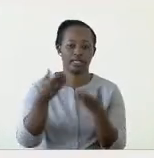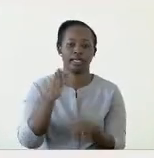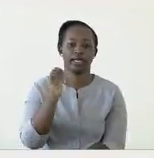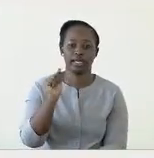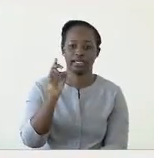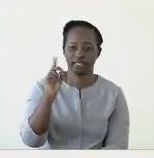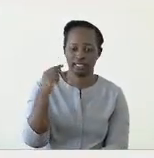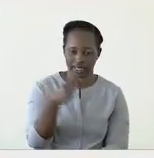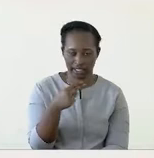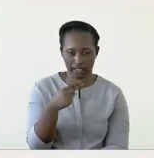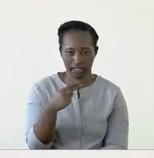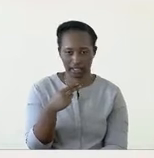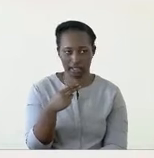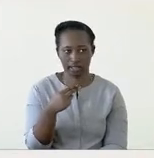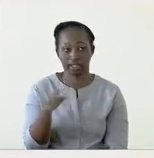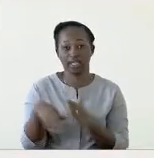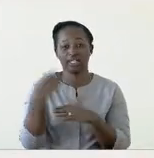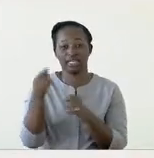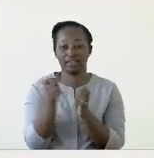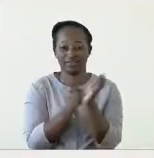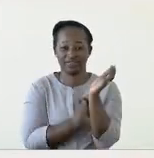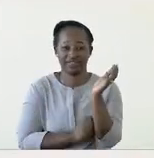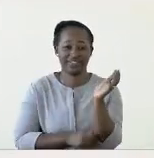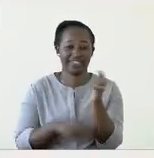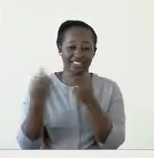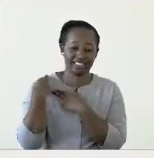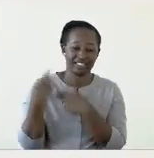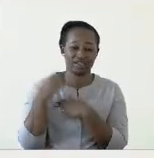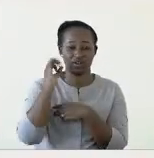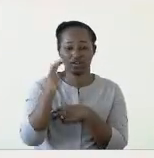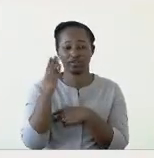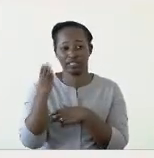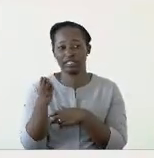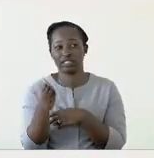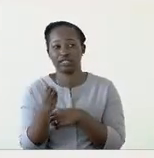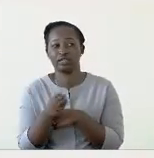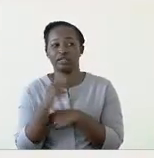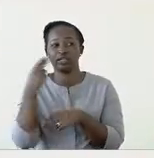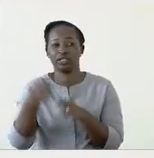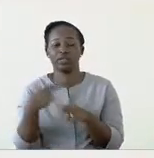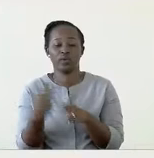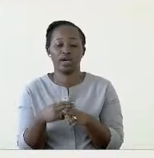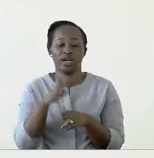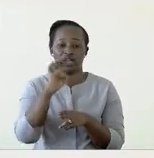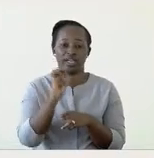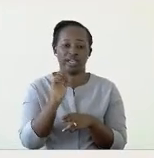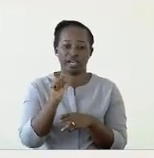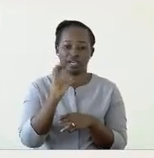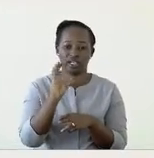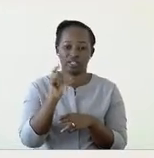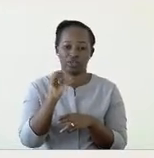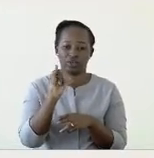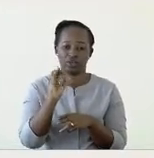ADH, antidiuretic hormone. The nephron, which is the best functional unit of the kidney, does what you call reabsorption of water. And now